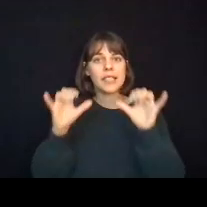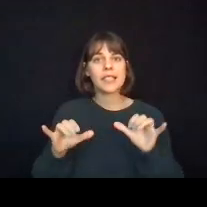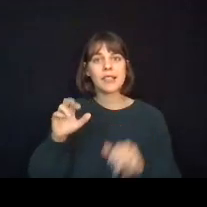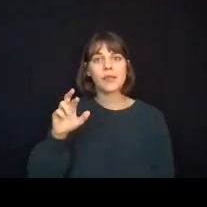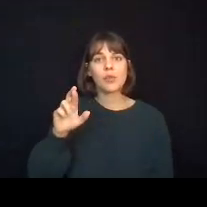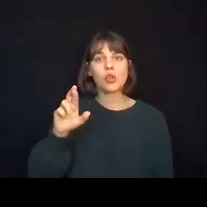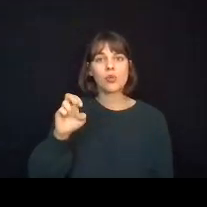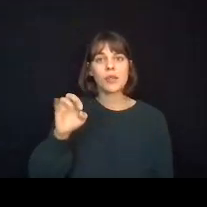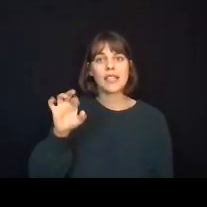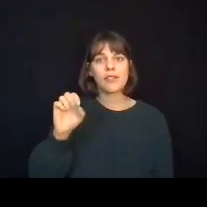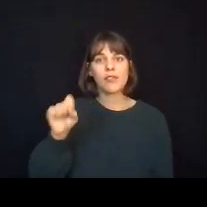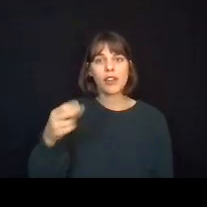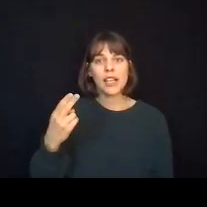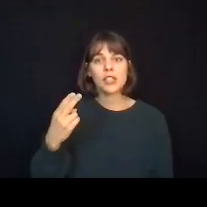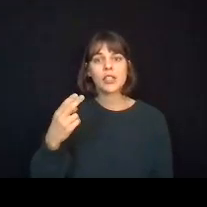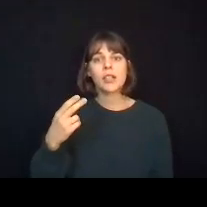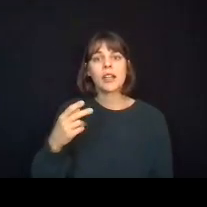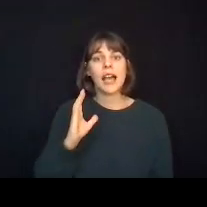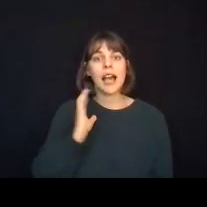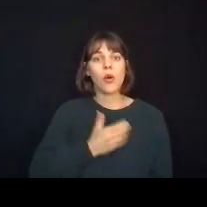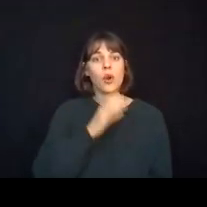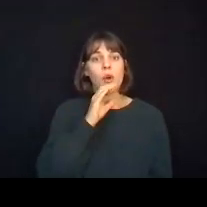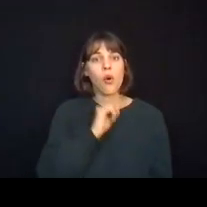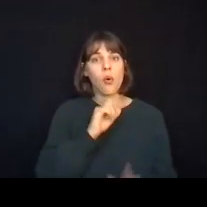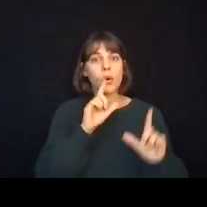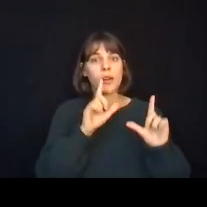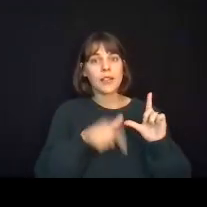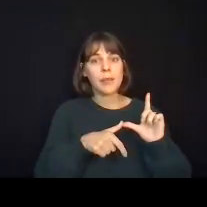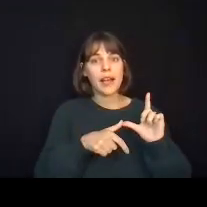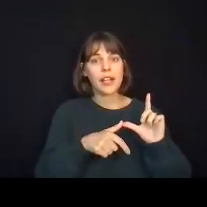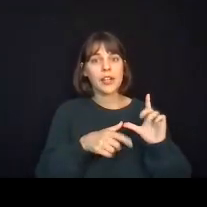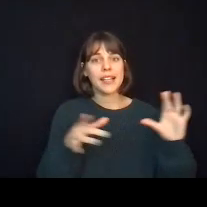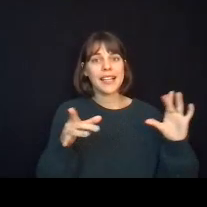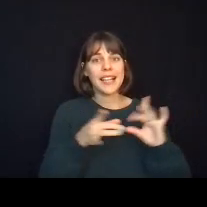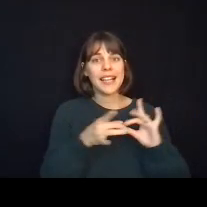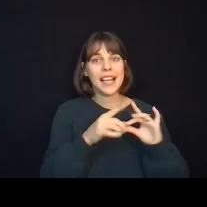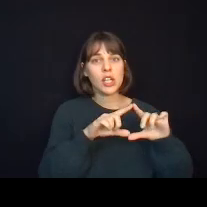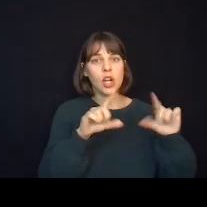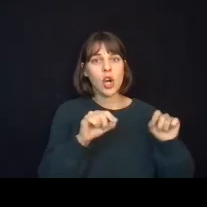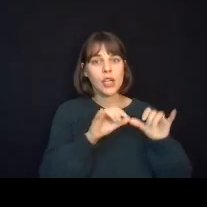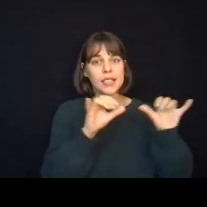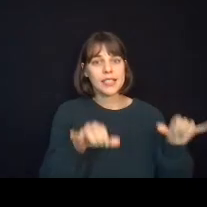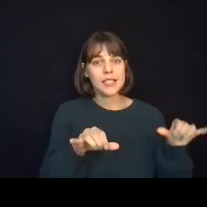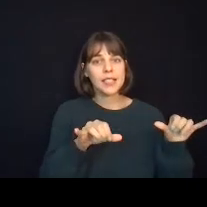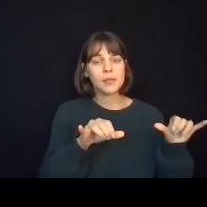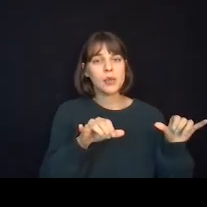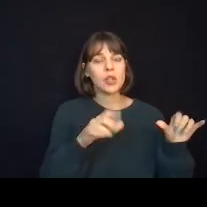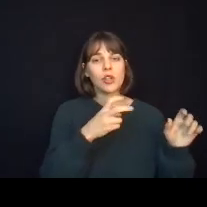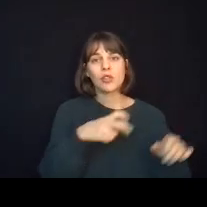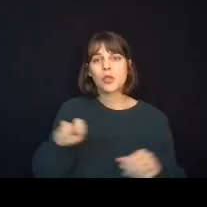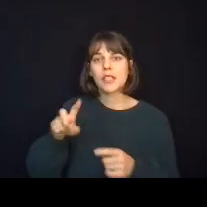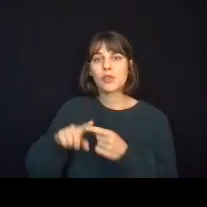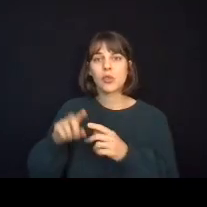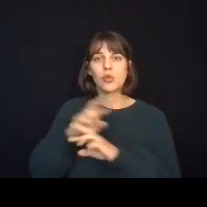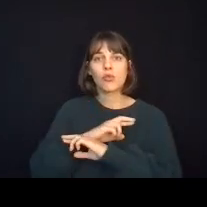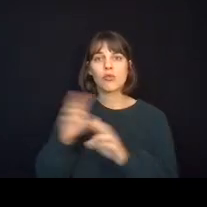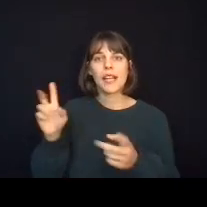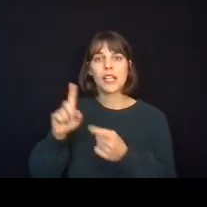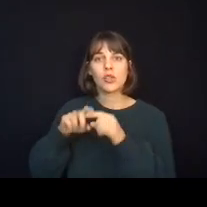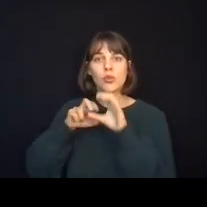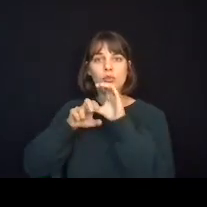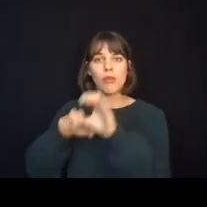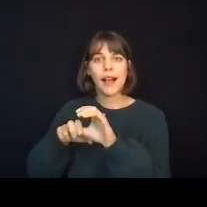towards expiring the old Connect card system and moving towards the Ready Fare mobile system along with our Ready to Ride